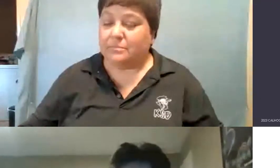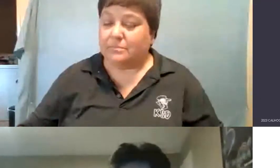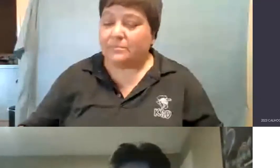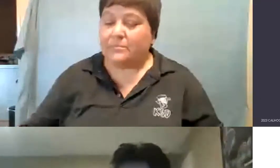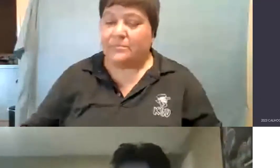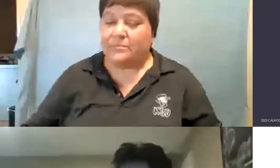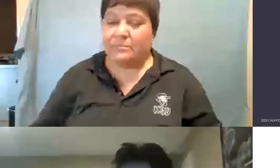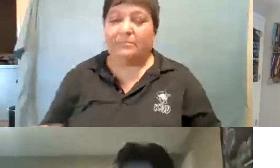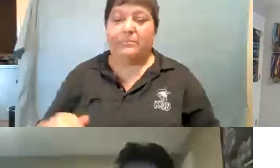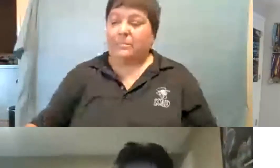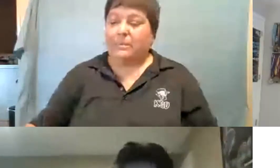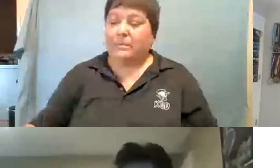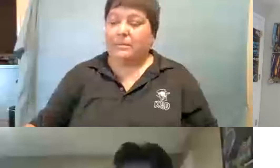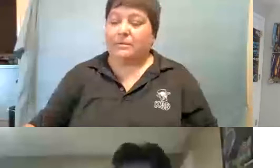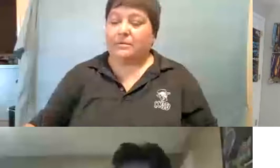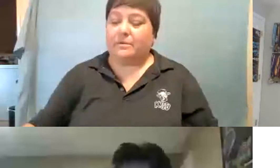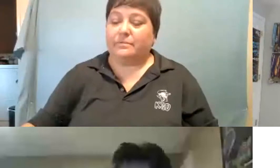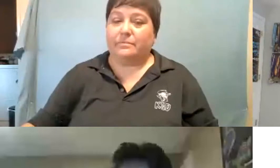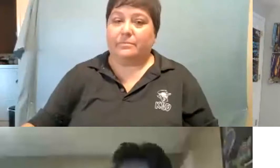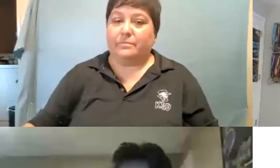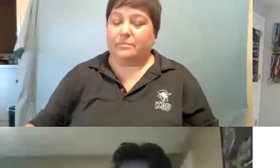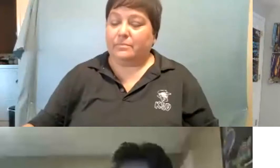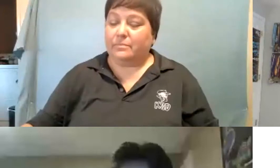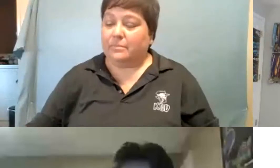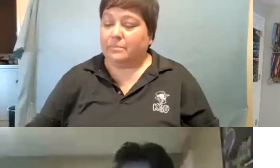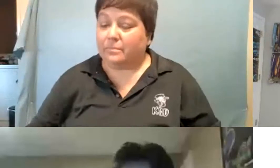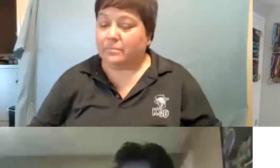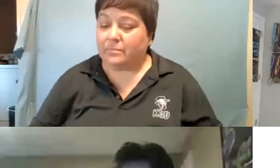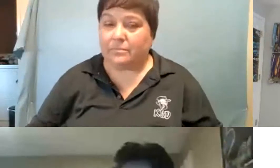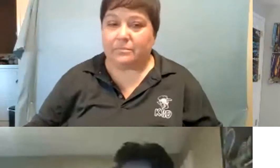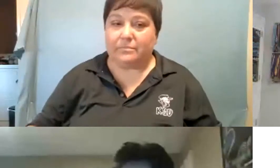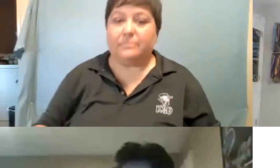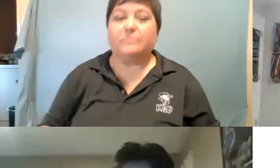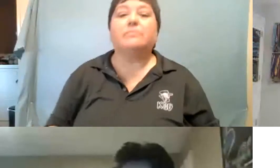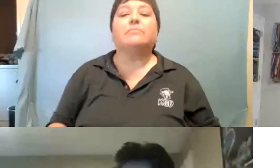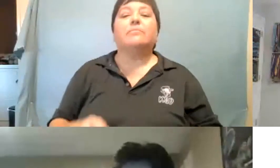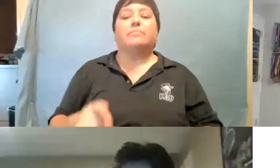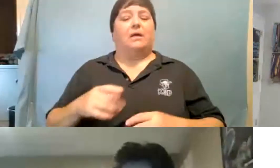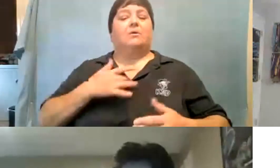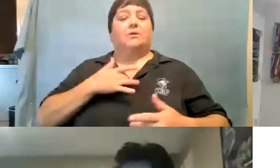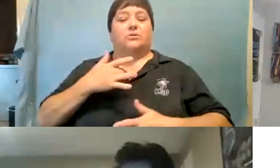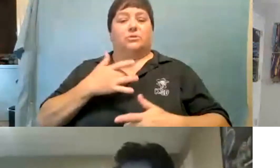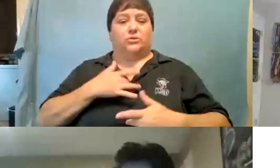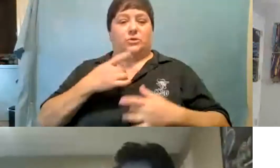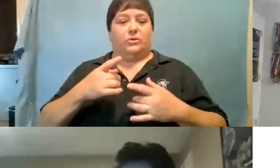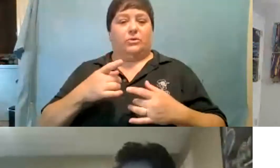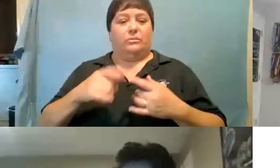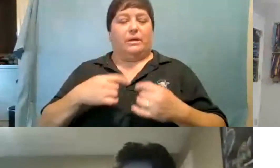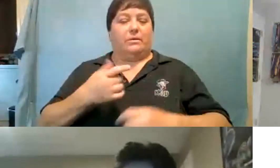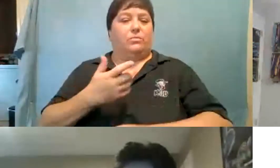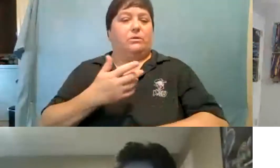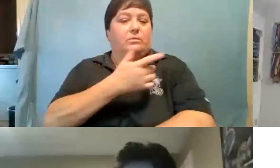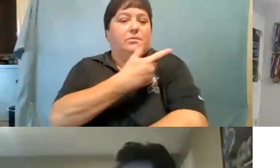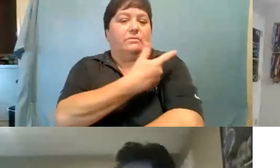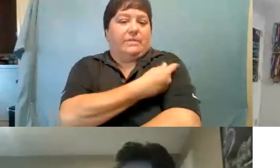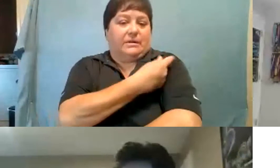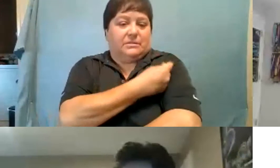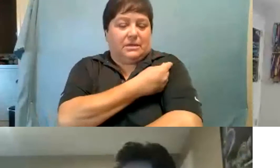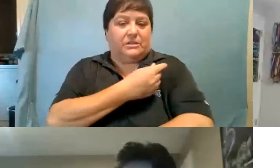In the chat, I just talked about how like the uncertainty of the vaccination and like the